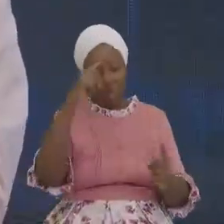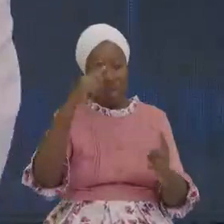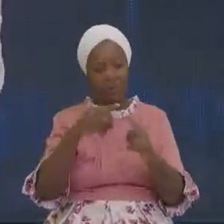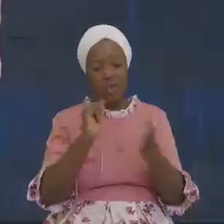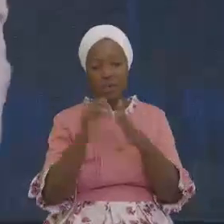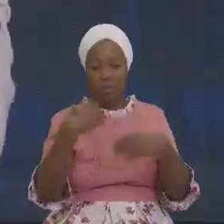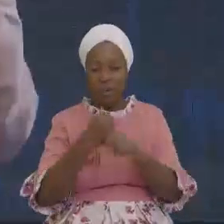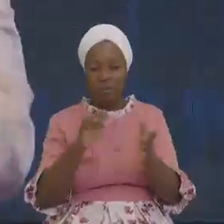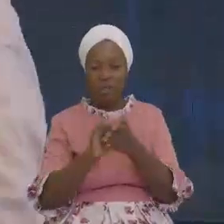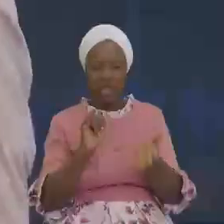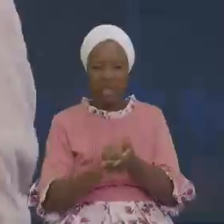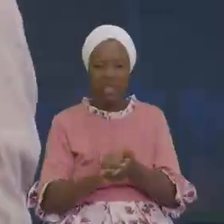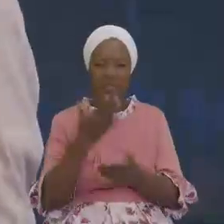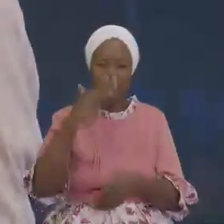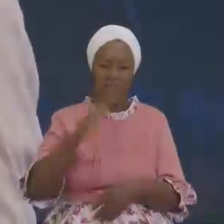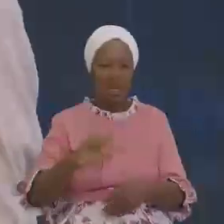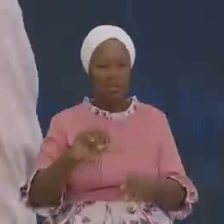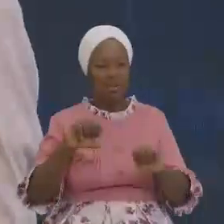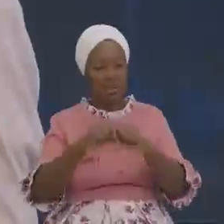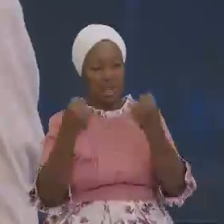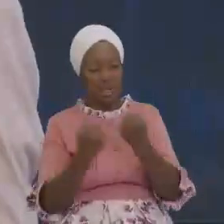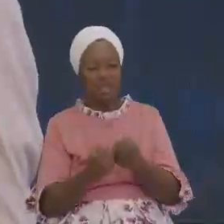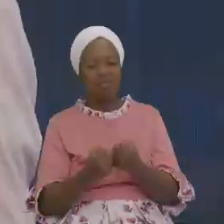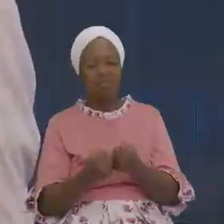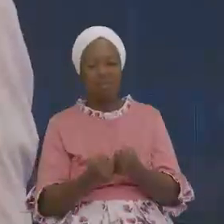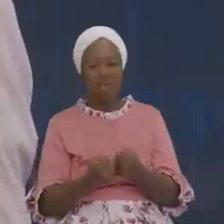society, renounce that yoke.